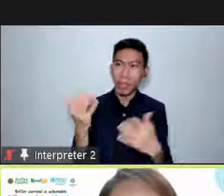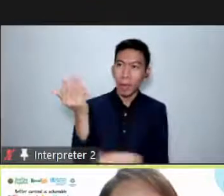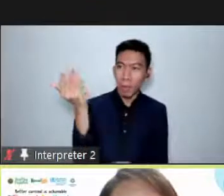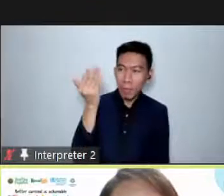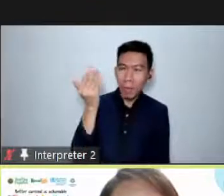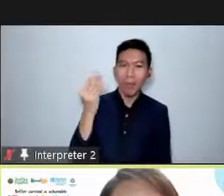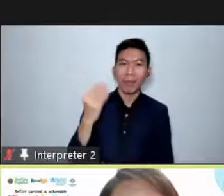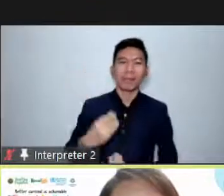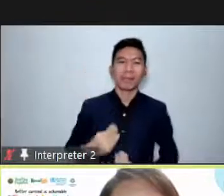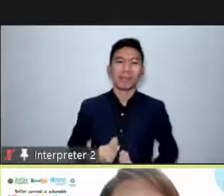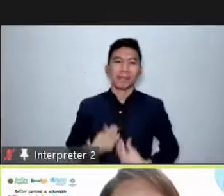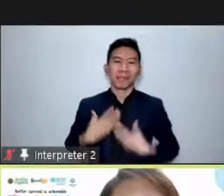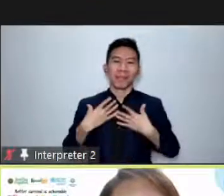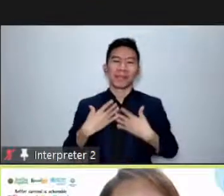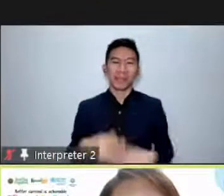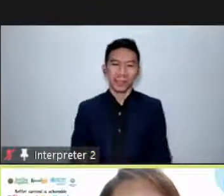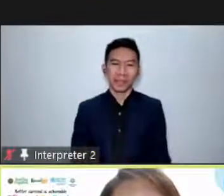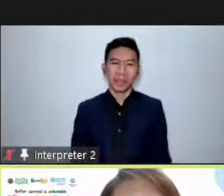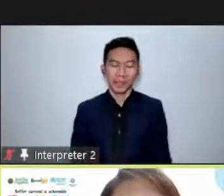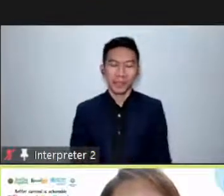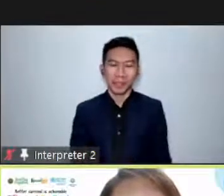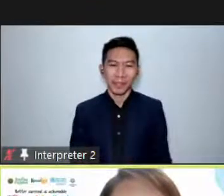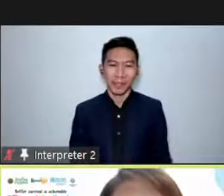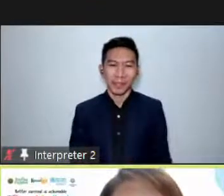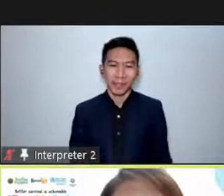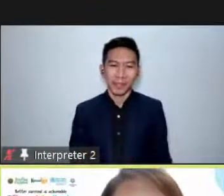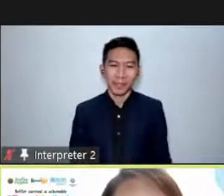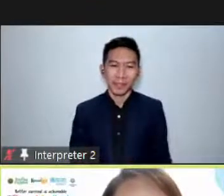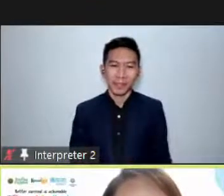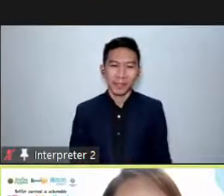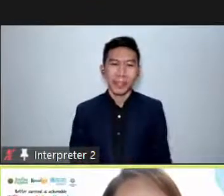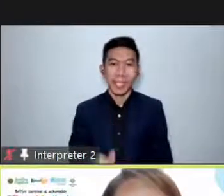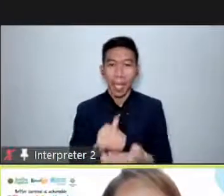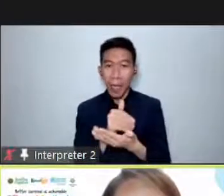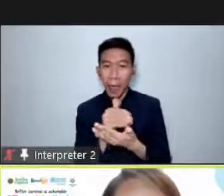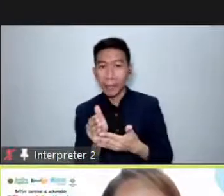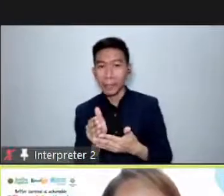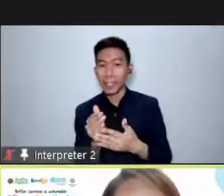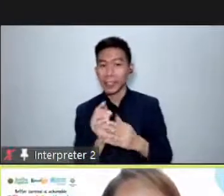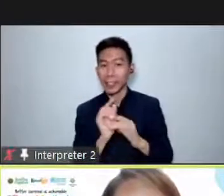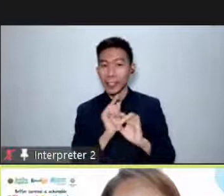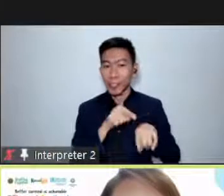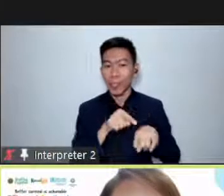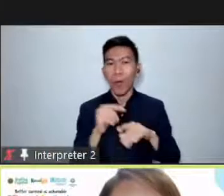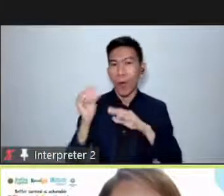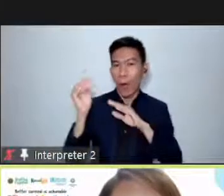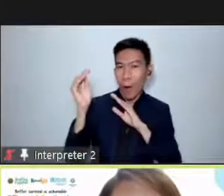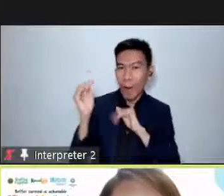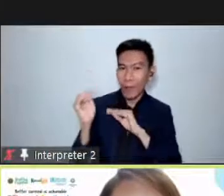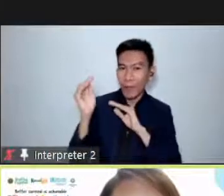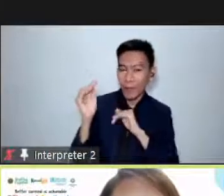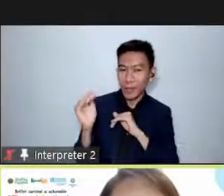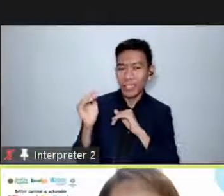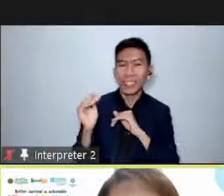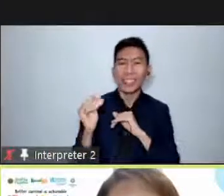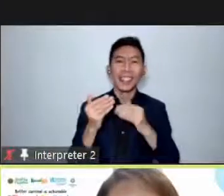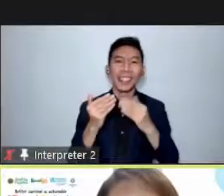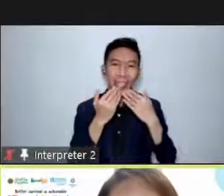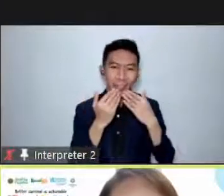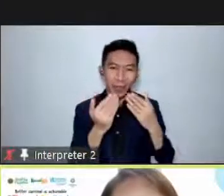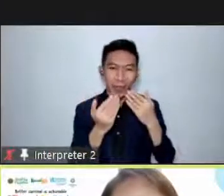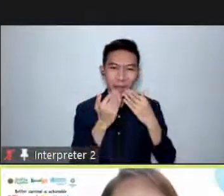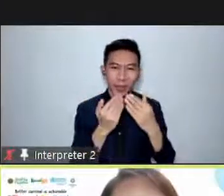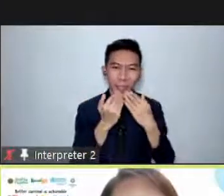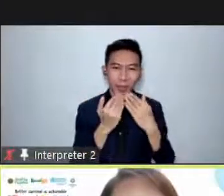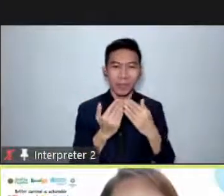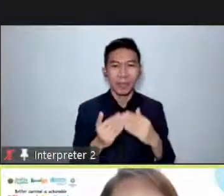So yeah, others says hopeful, grateful, great. So some are busy.